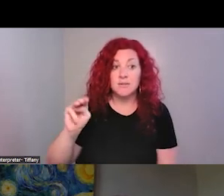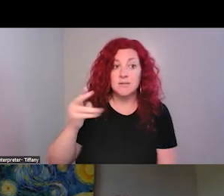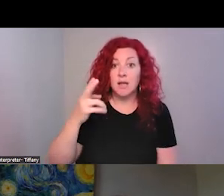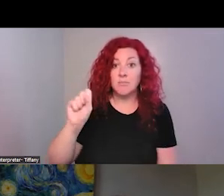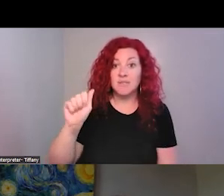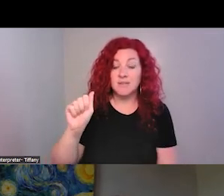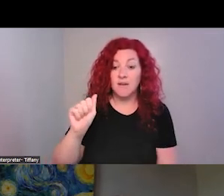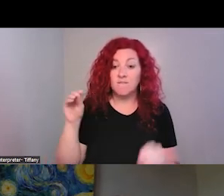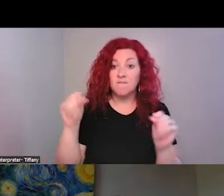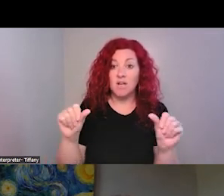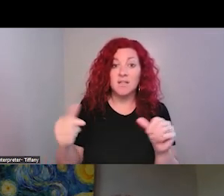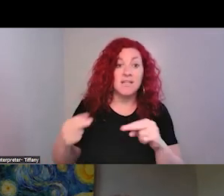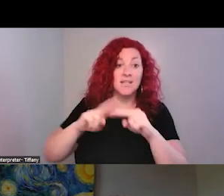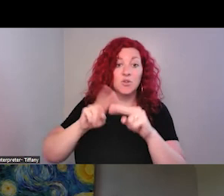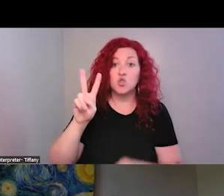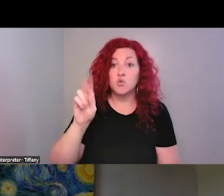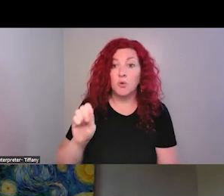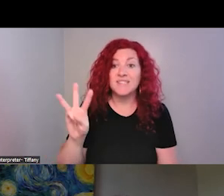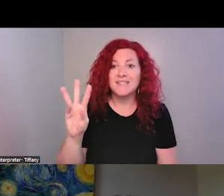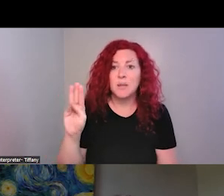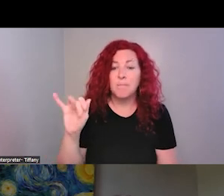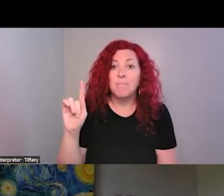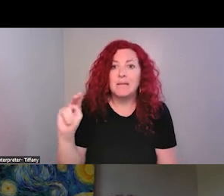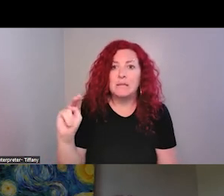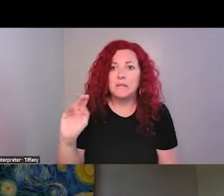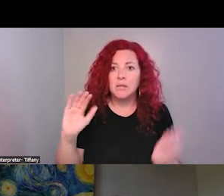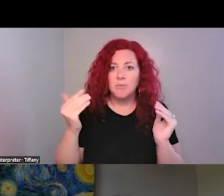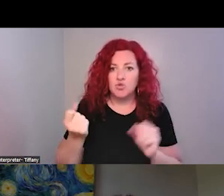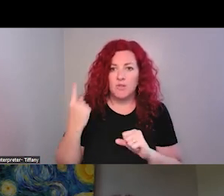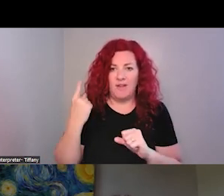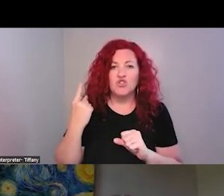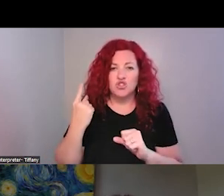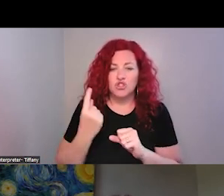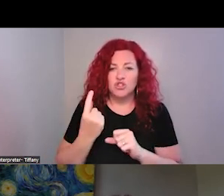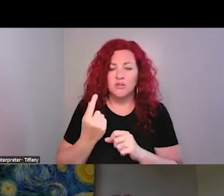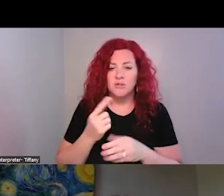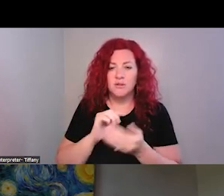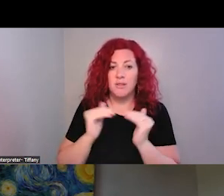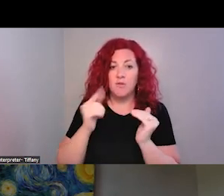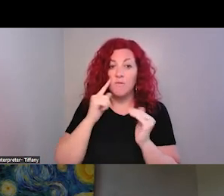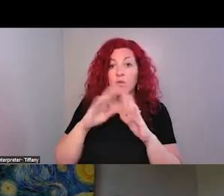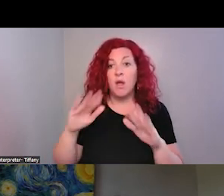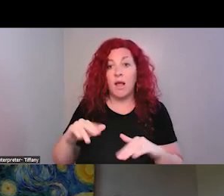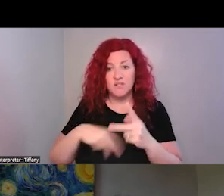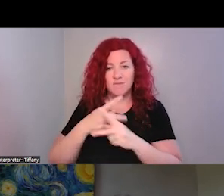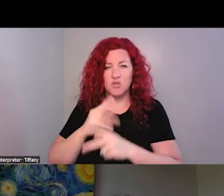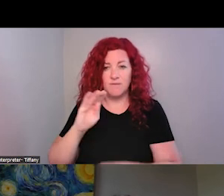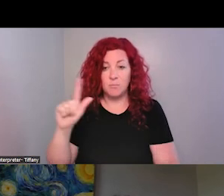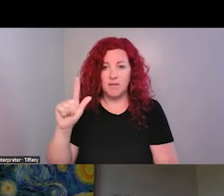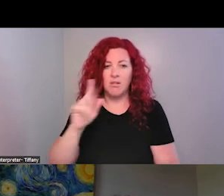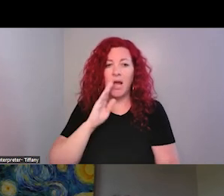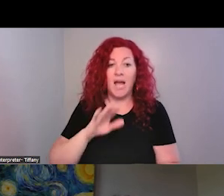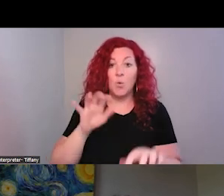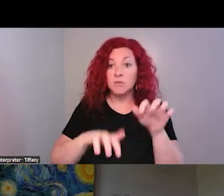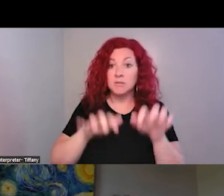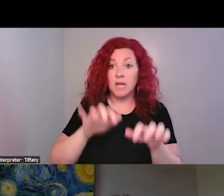of $2.6 billion above the last year level for this House version of the bill. I will drop some links to